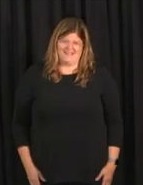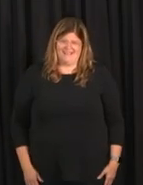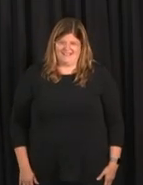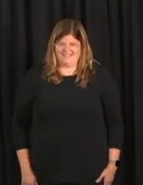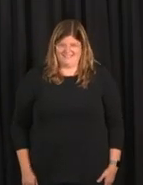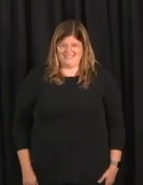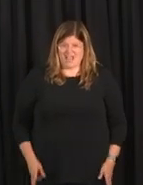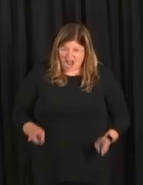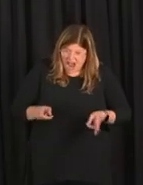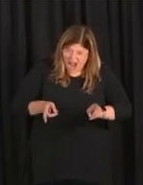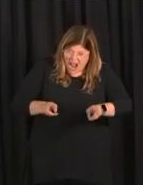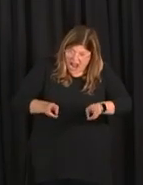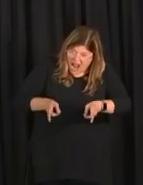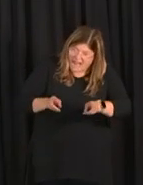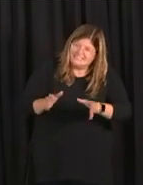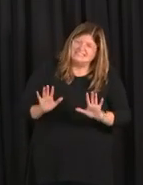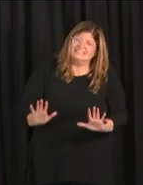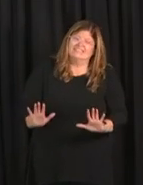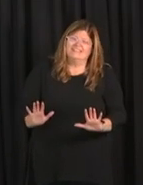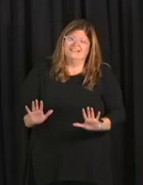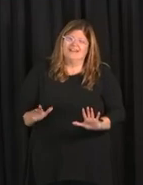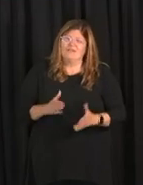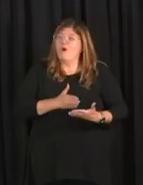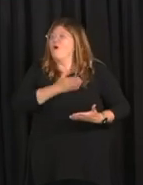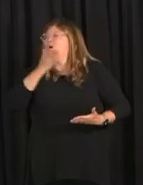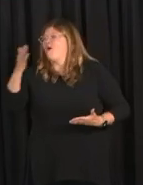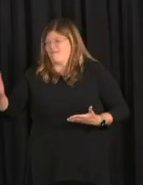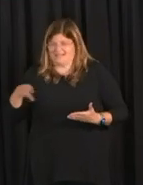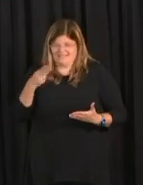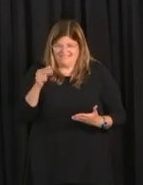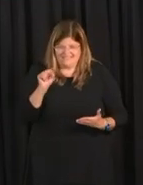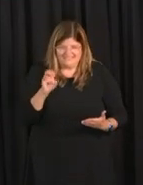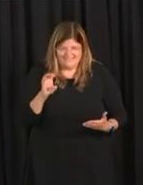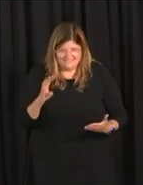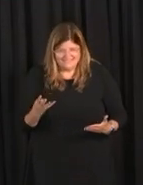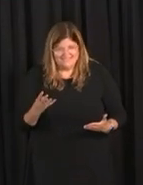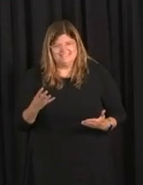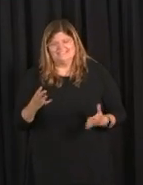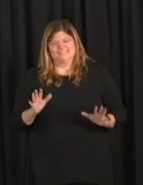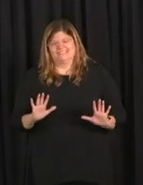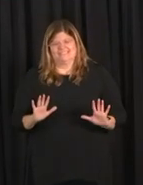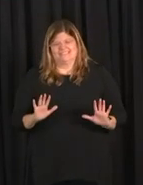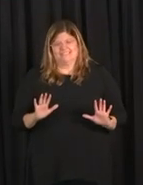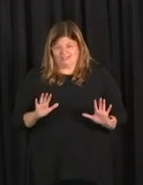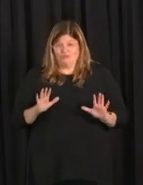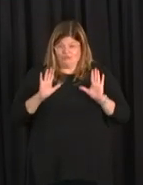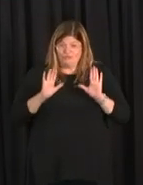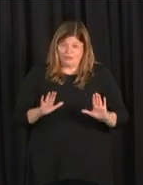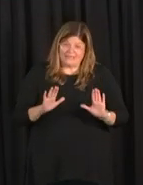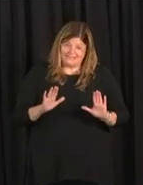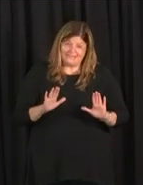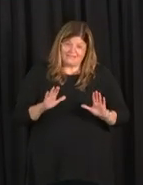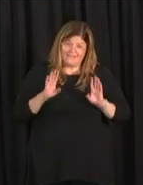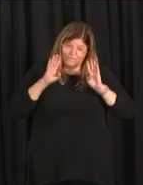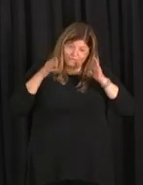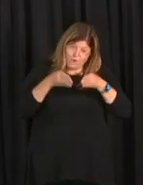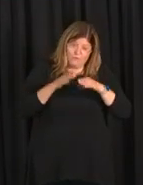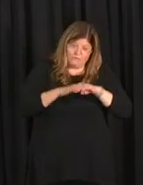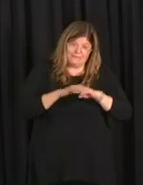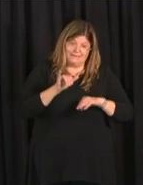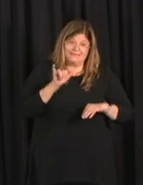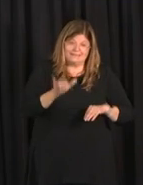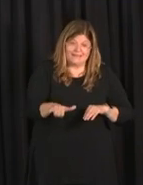everybody just wants to get to phase 3, and you move all the way to phase 4. So, but it's a great opportunity to highlight that